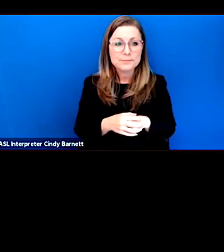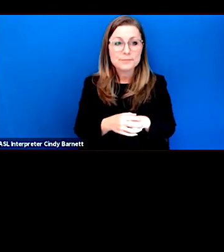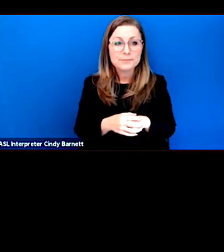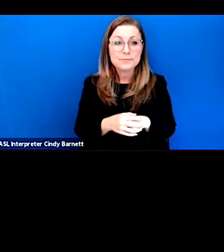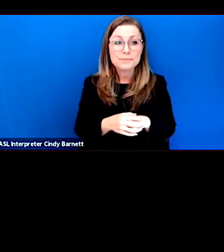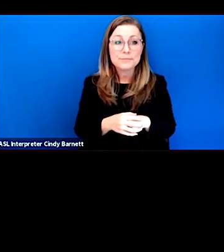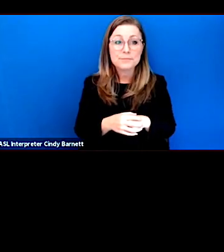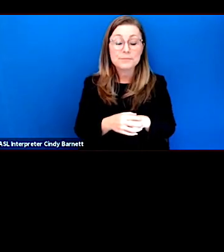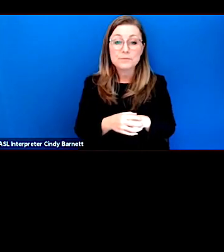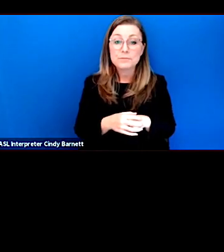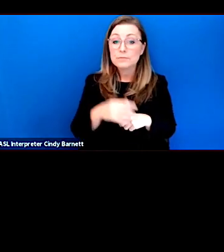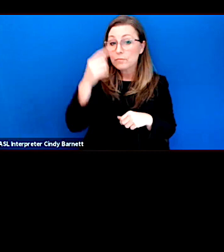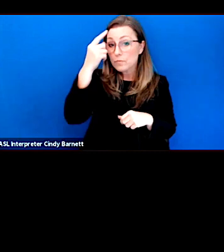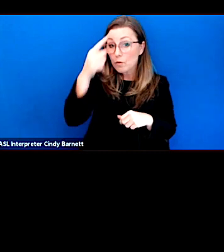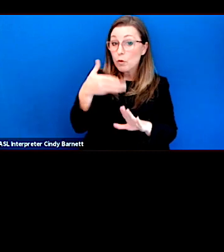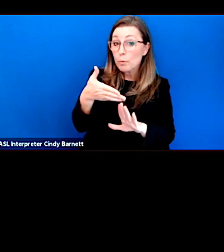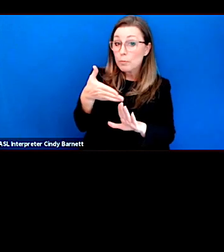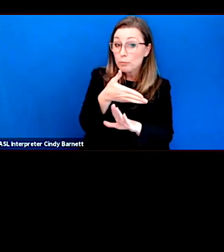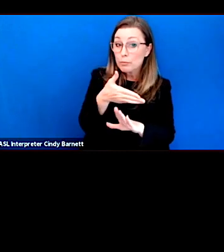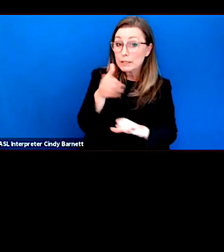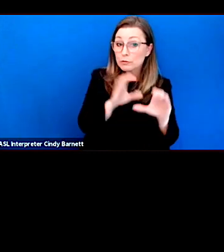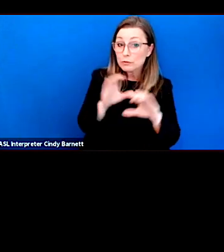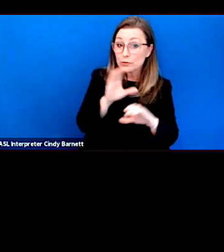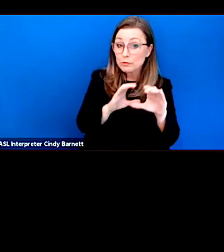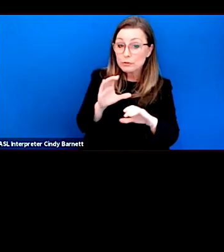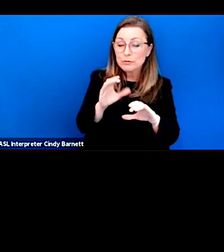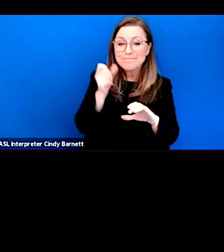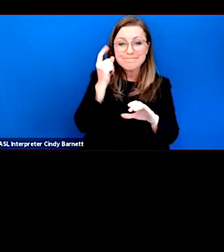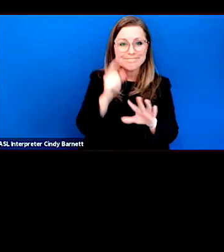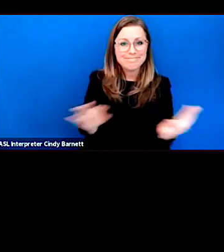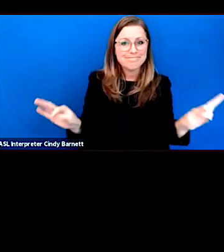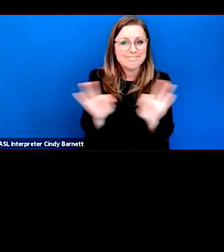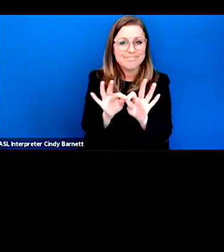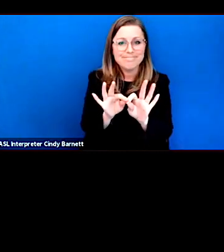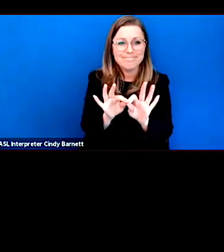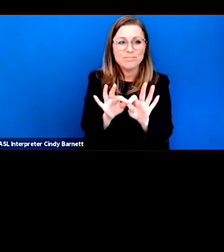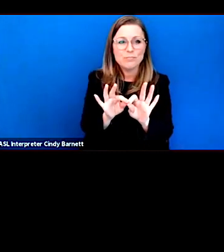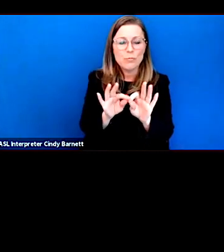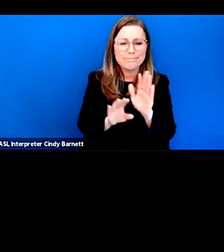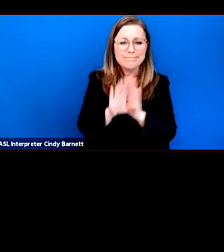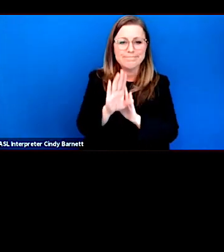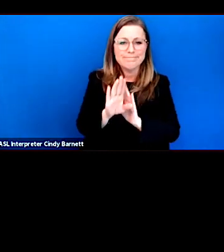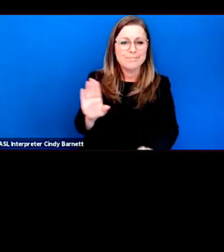As part of the pre-search stage, it is important that you first formulate your synthesis